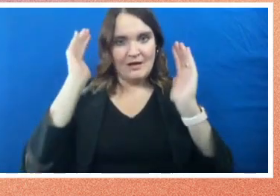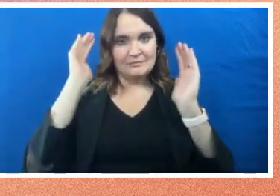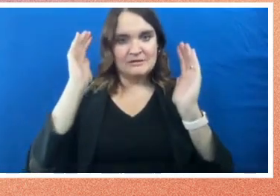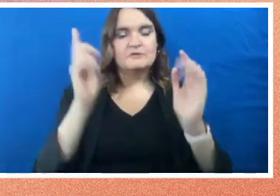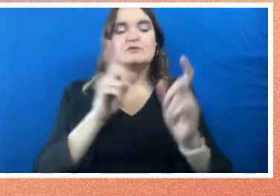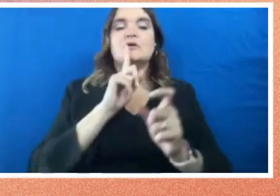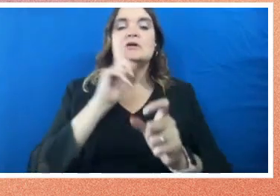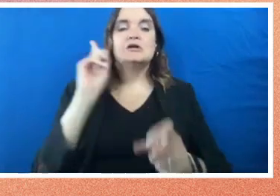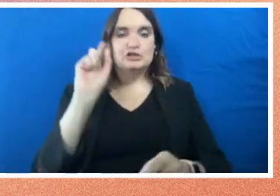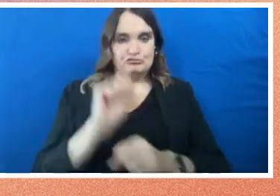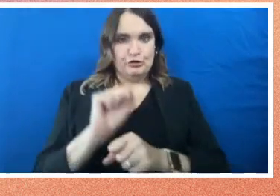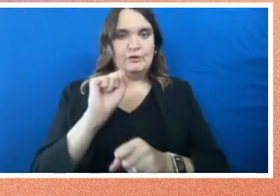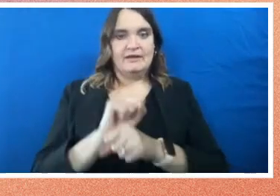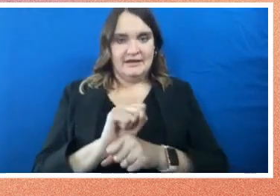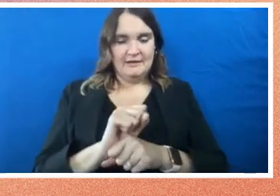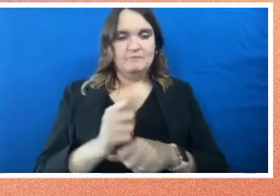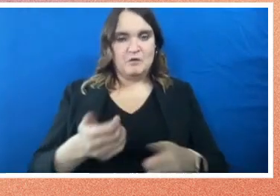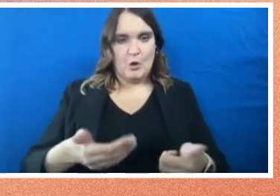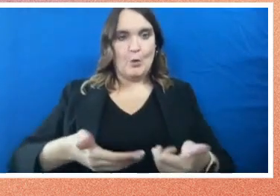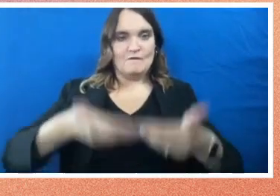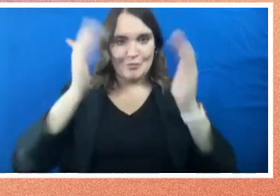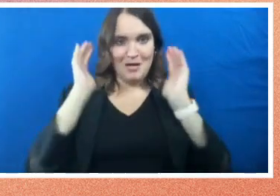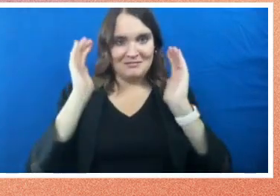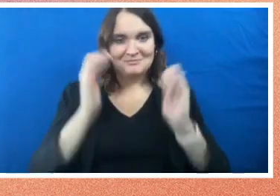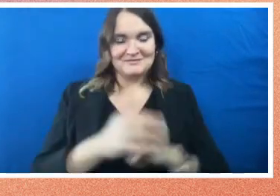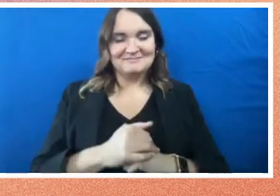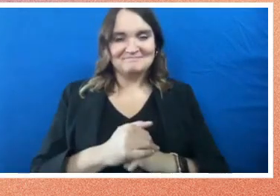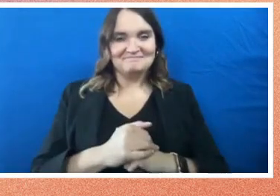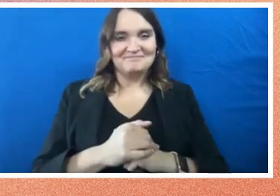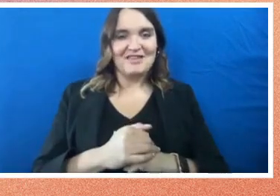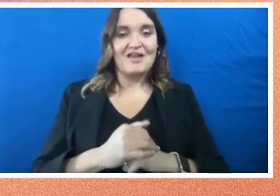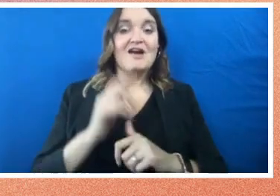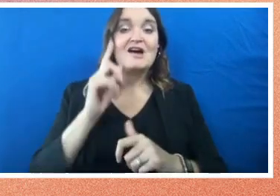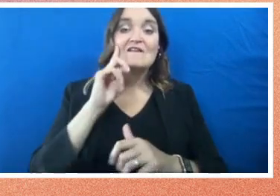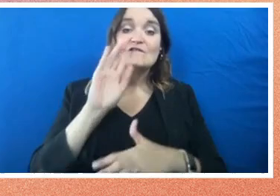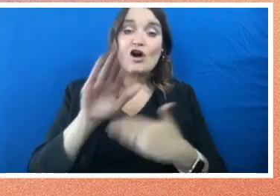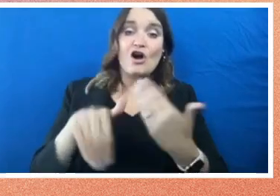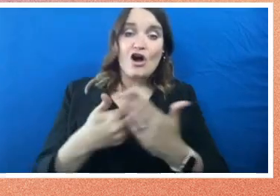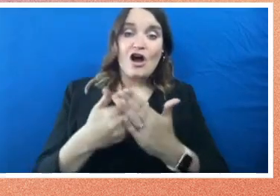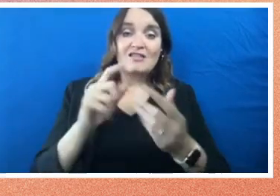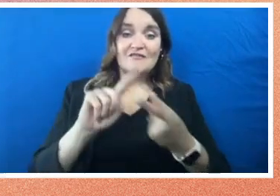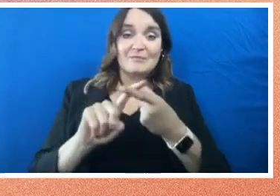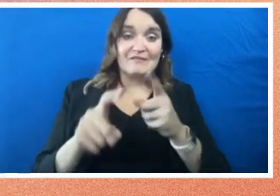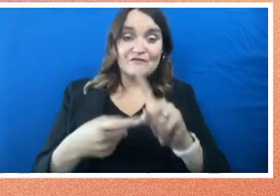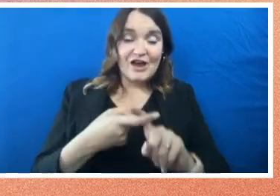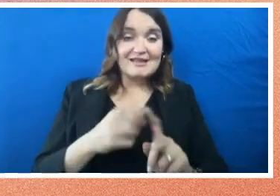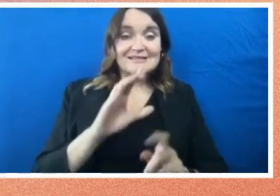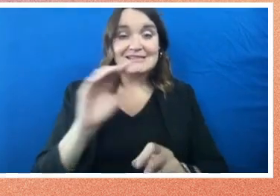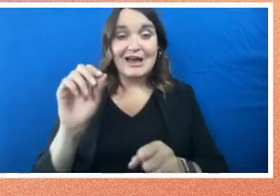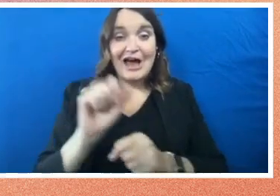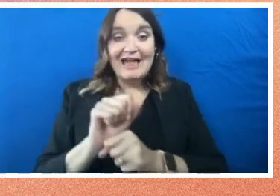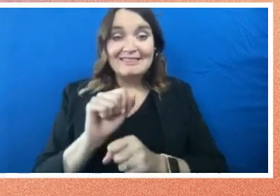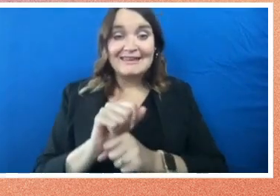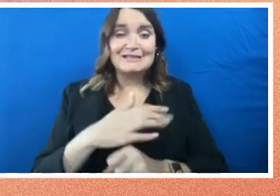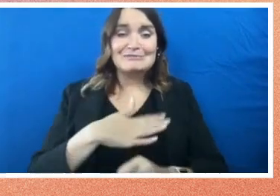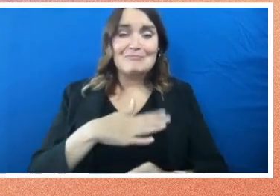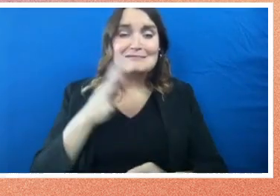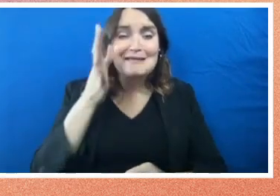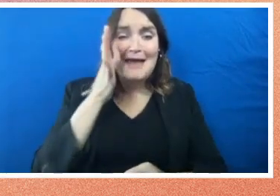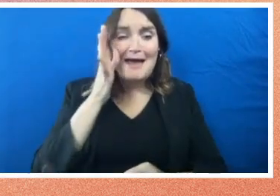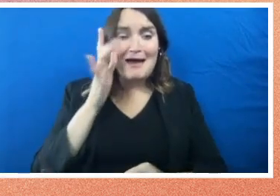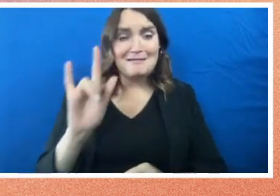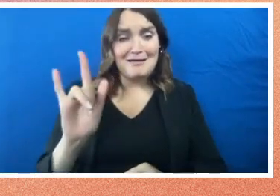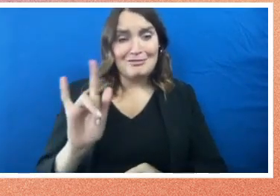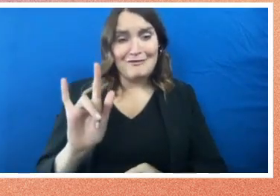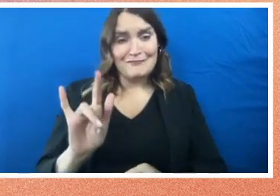truly overwhelmed for all of my friends, my colleagues, my dad. I love you. I would have never been able